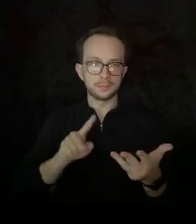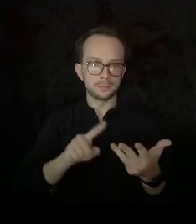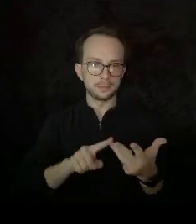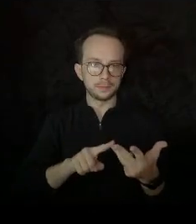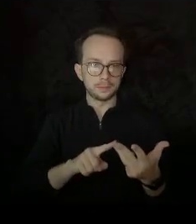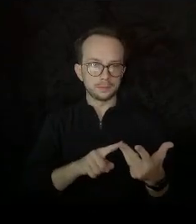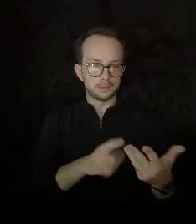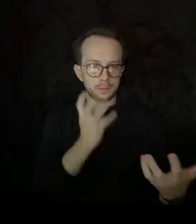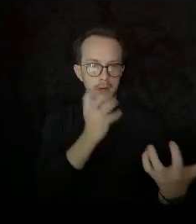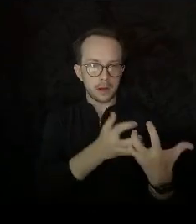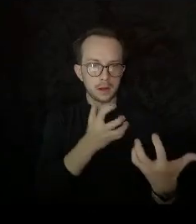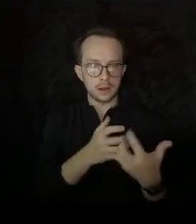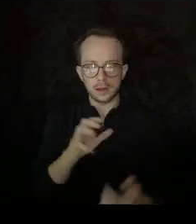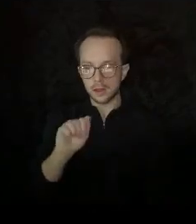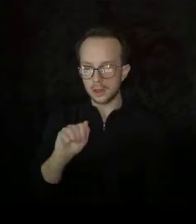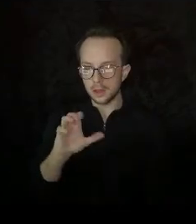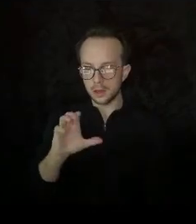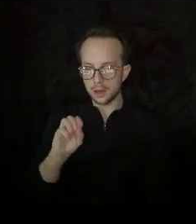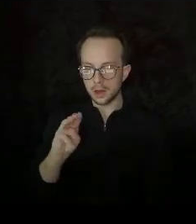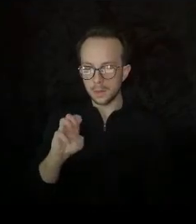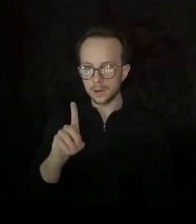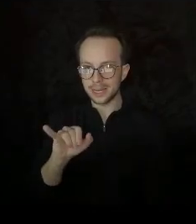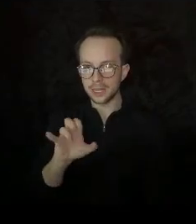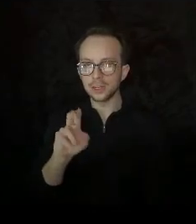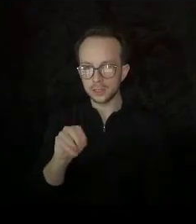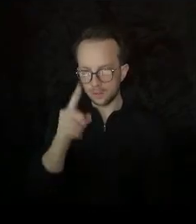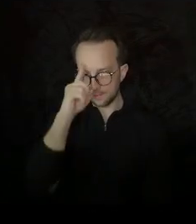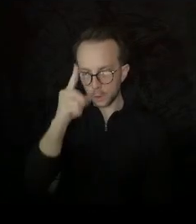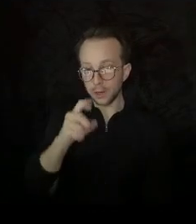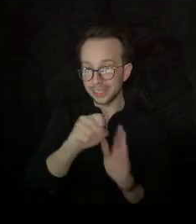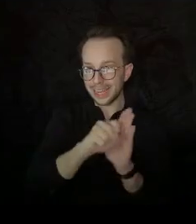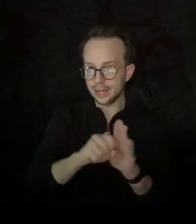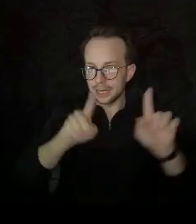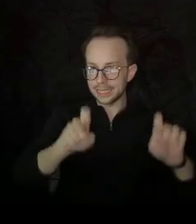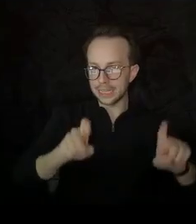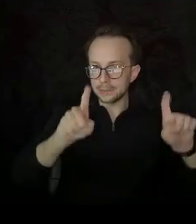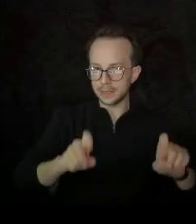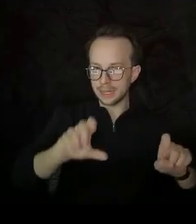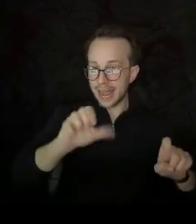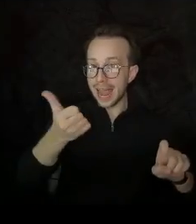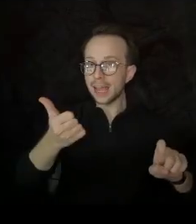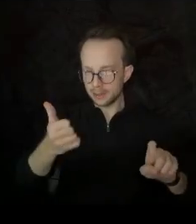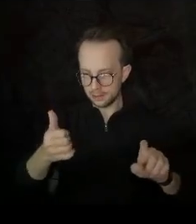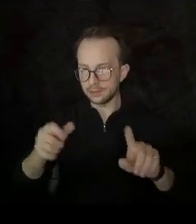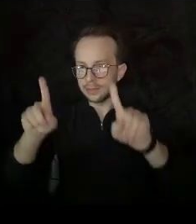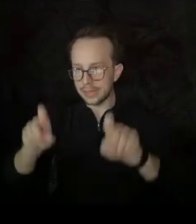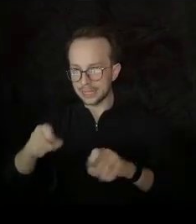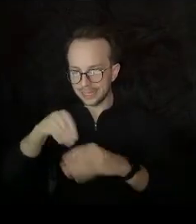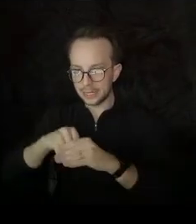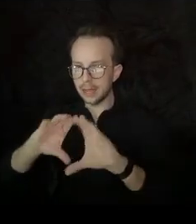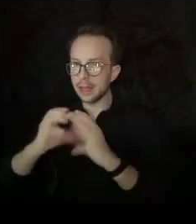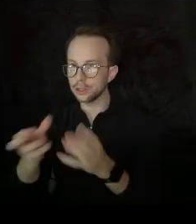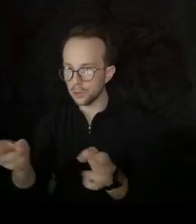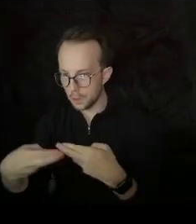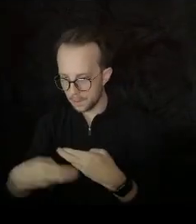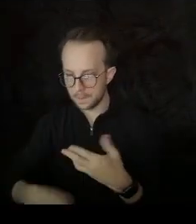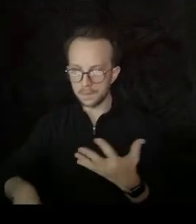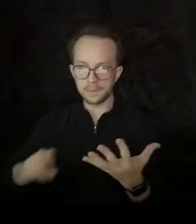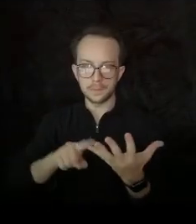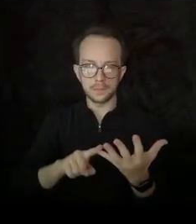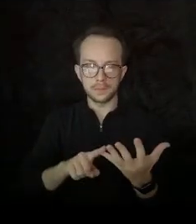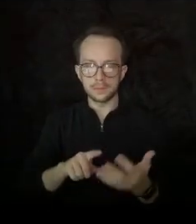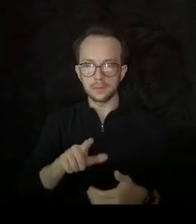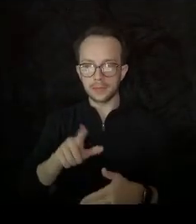accommodations for the administration of state assessments and assessments in the classroom, the least